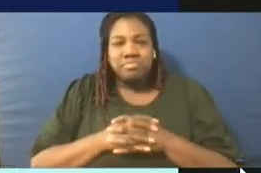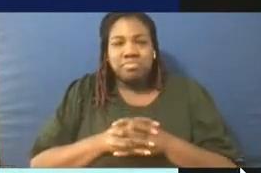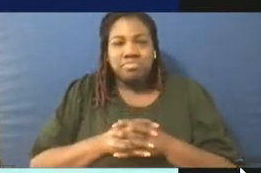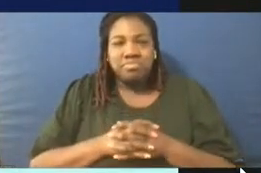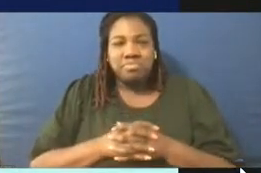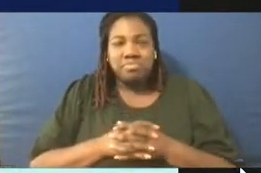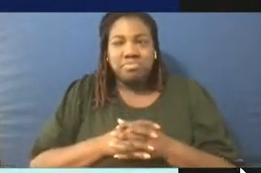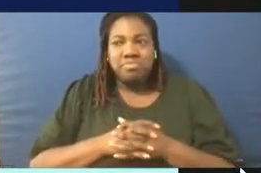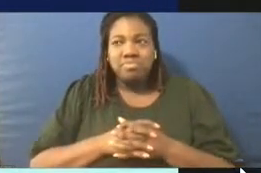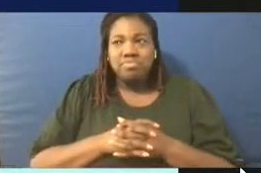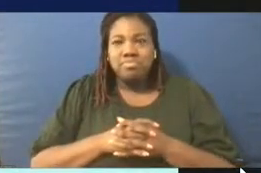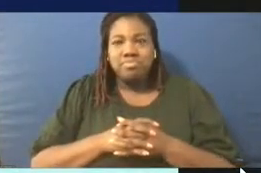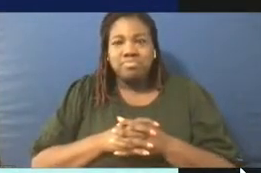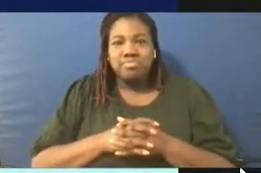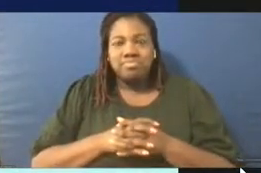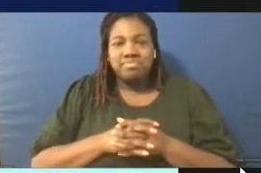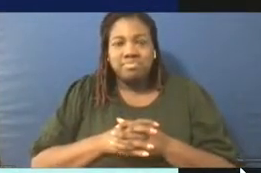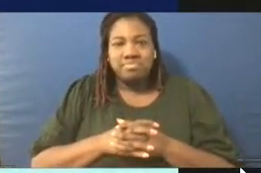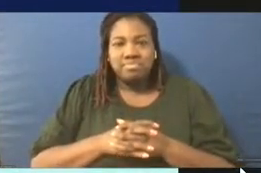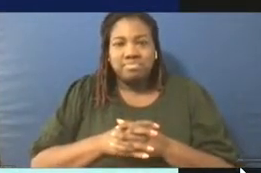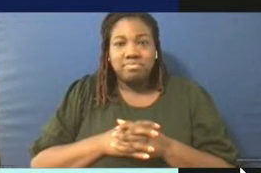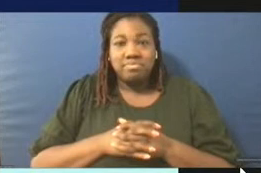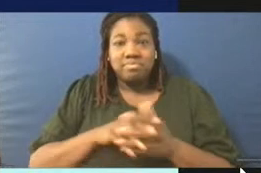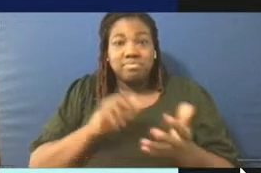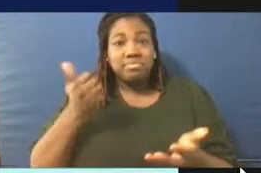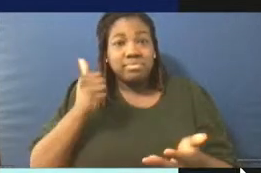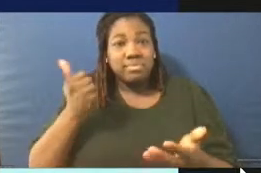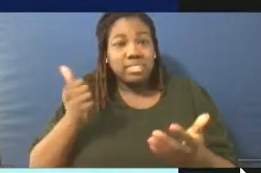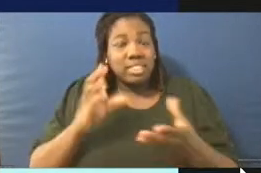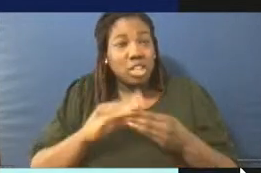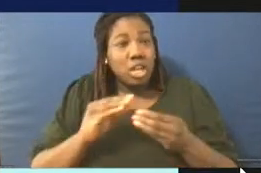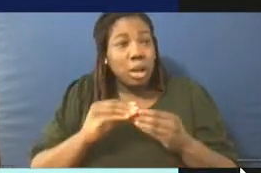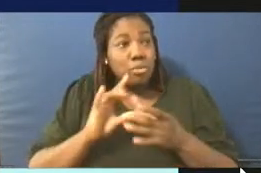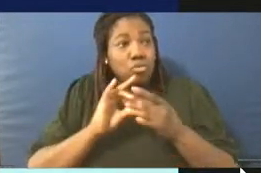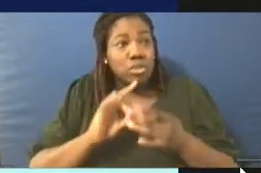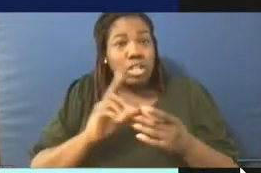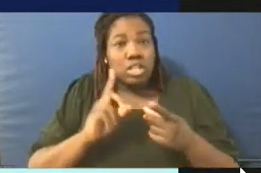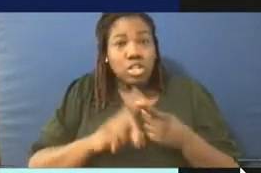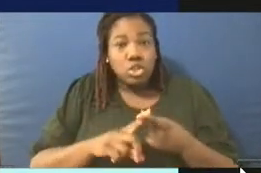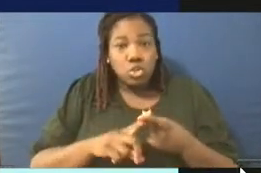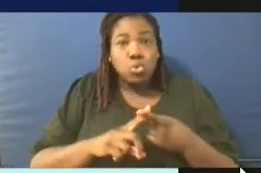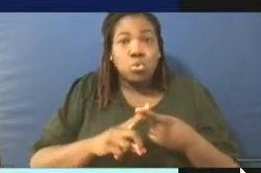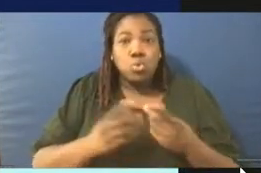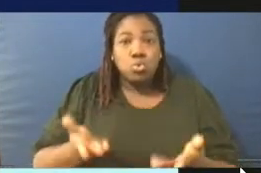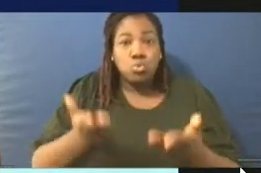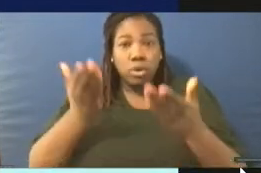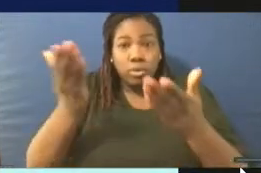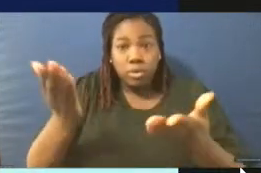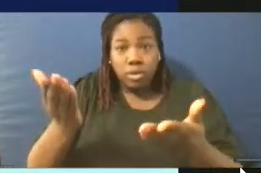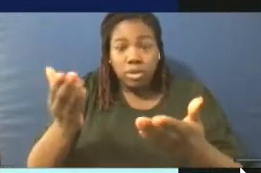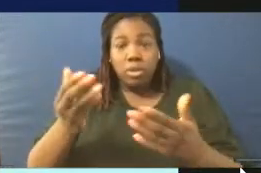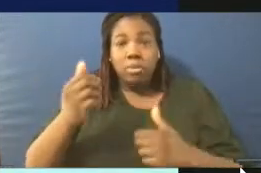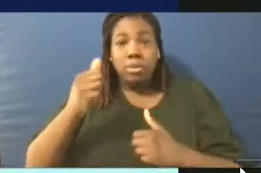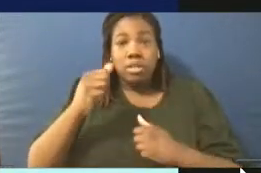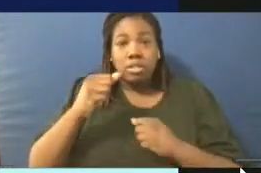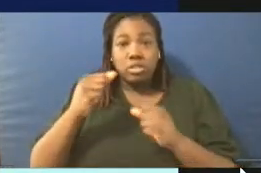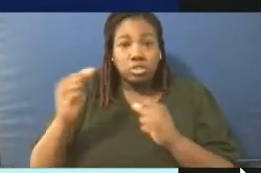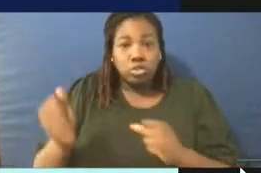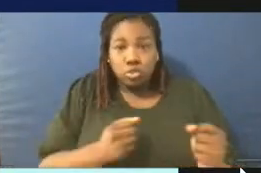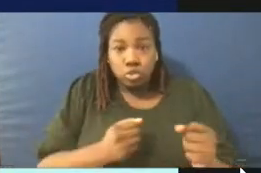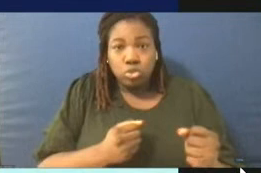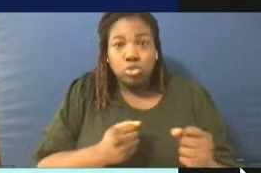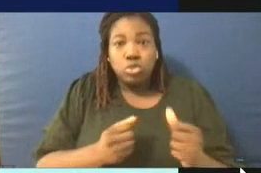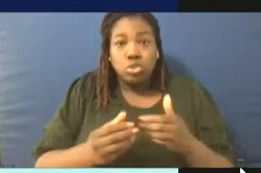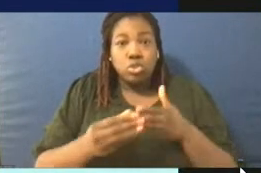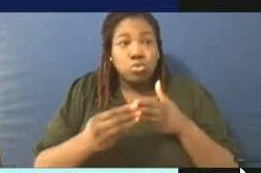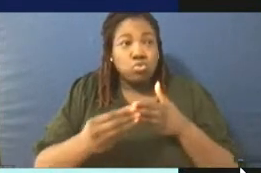All right. Any additional comments regarding the interim recommendations put forward by Structural Drivers and Xenophobia Subcommittee at this